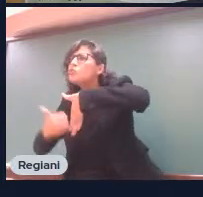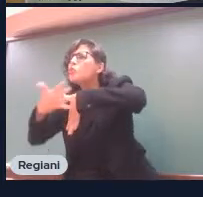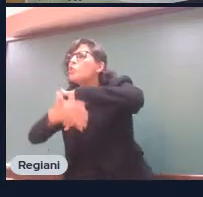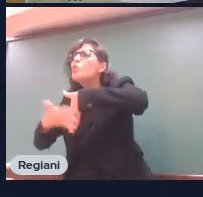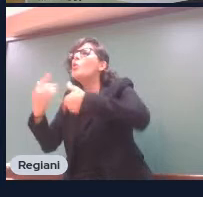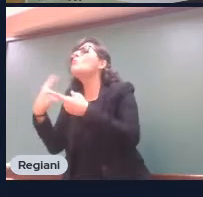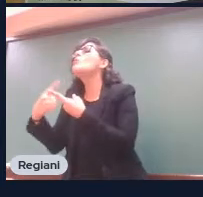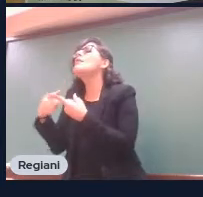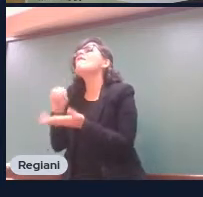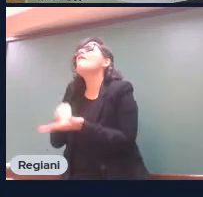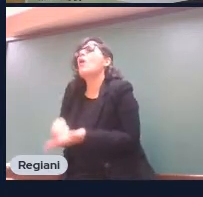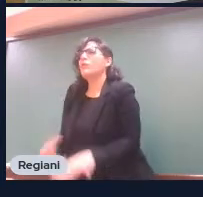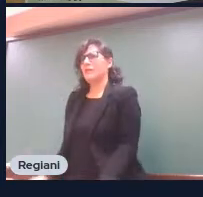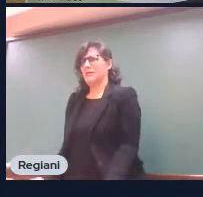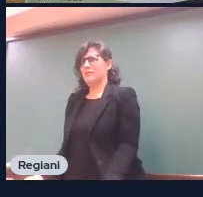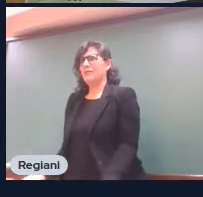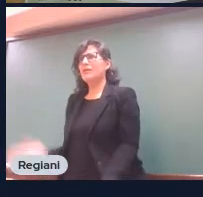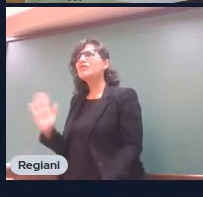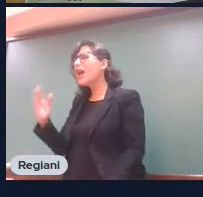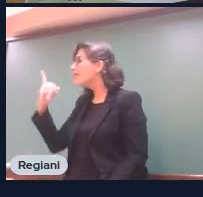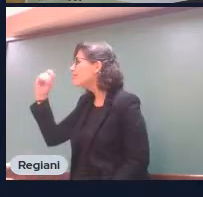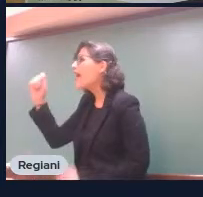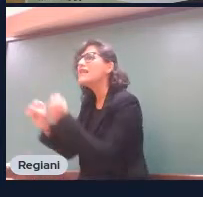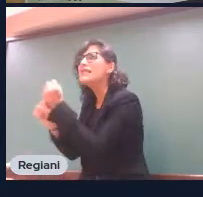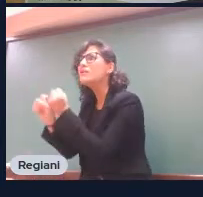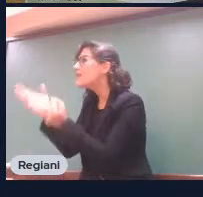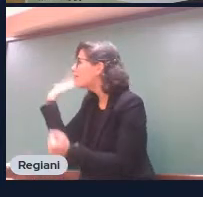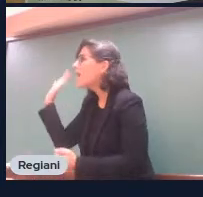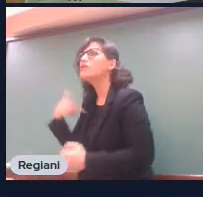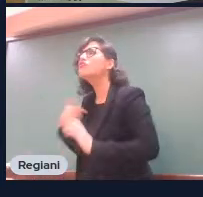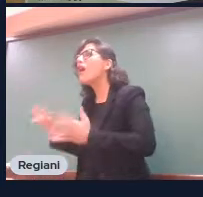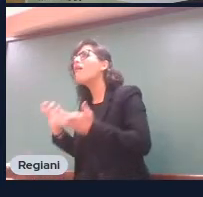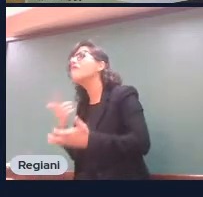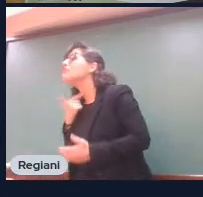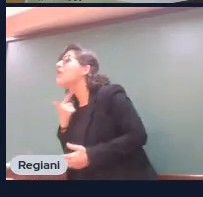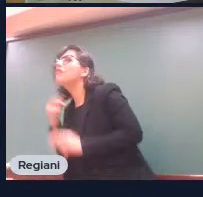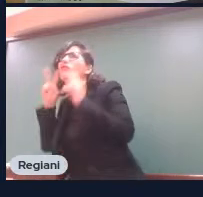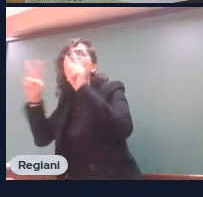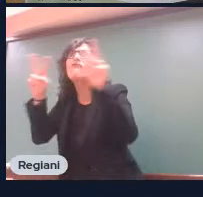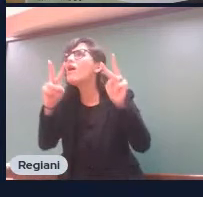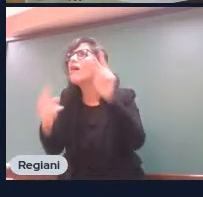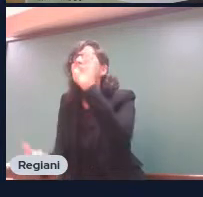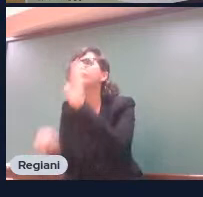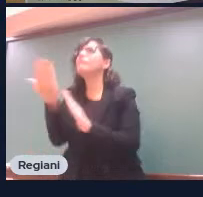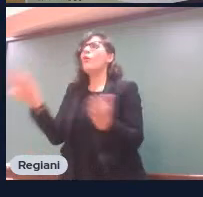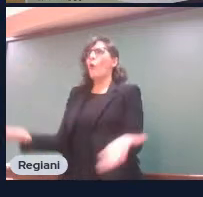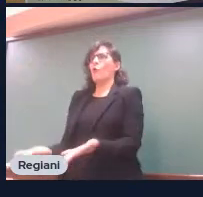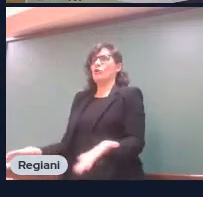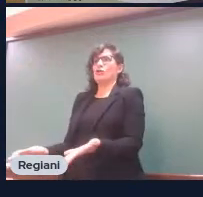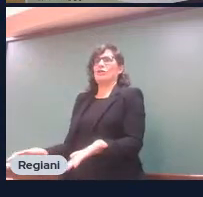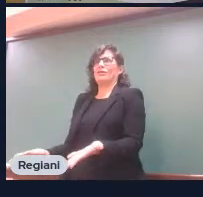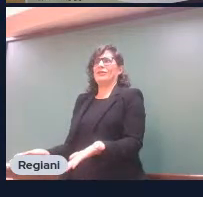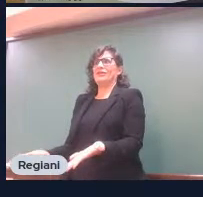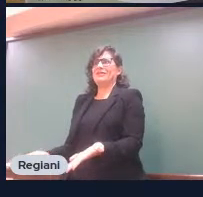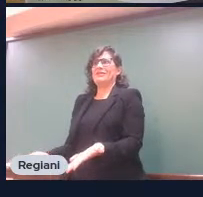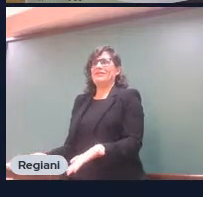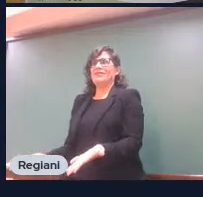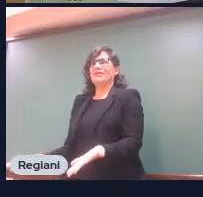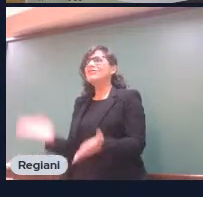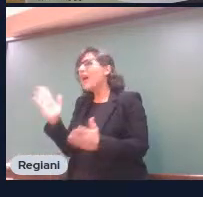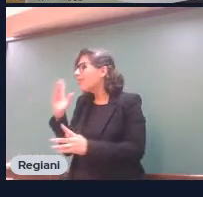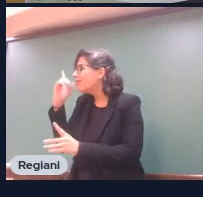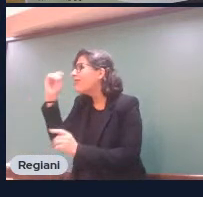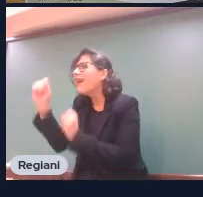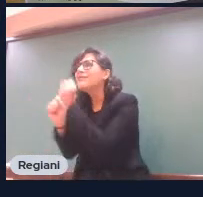SUMLEX back then, 10 years ago. So I've been wanting to see this materialize for at least a decade. Also in that article,